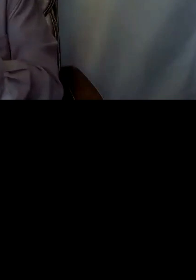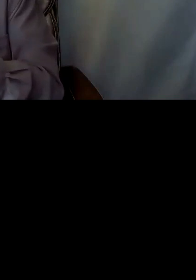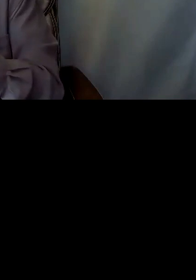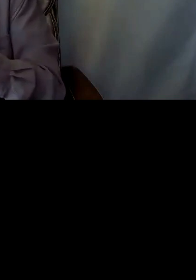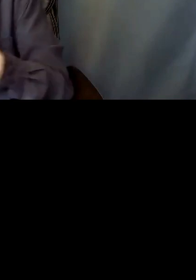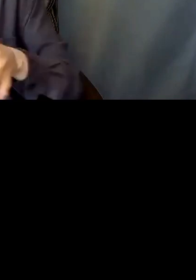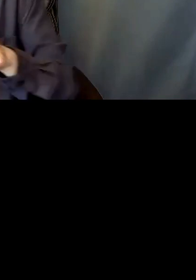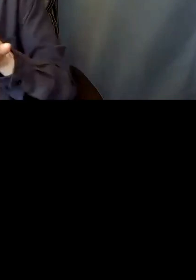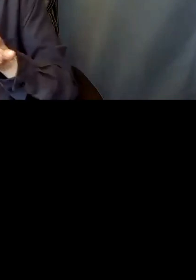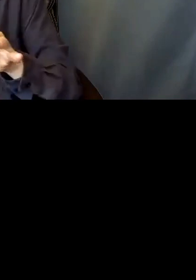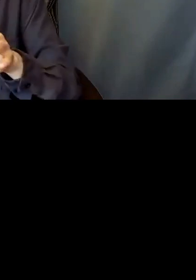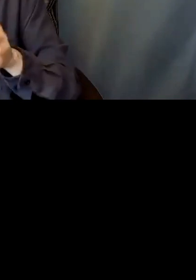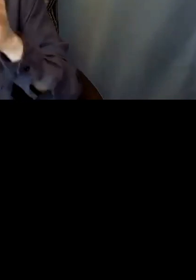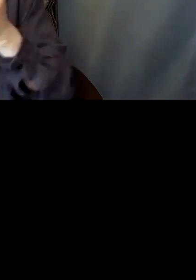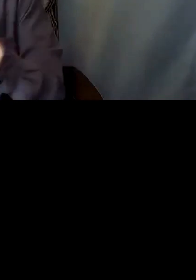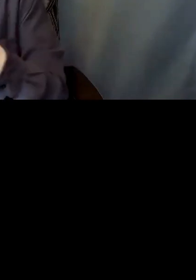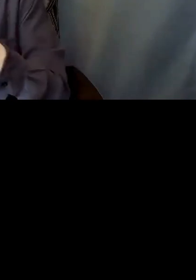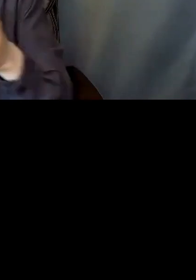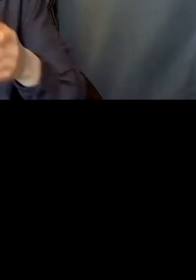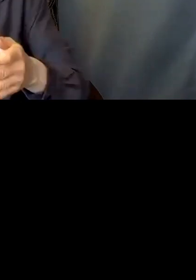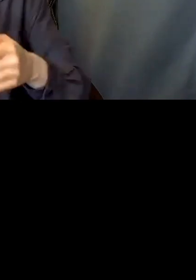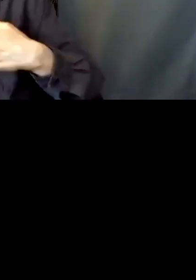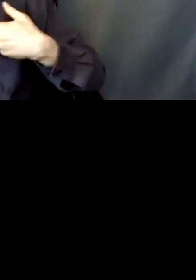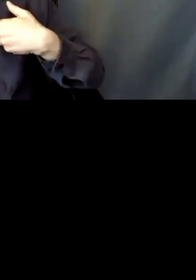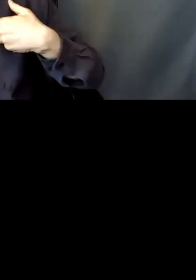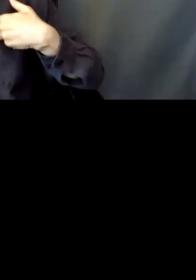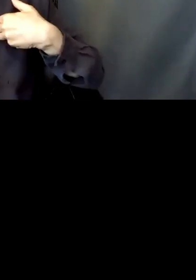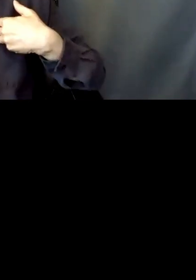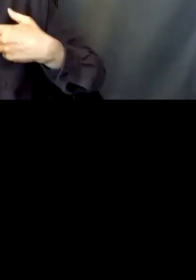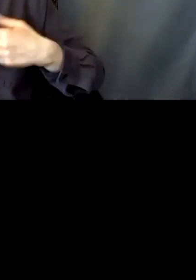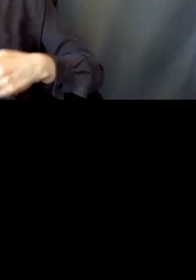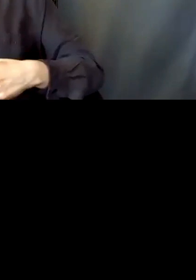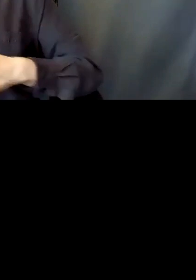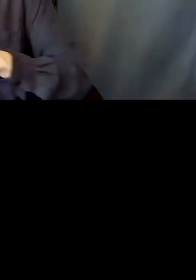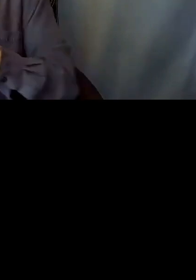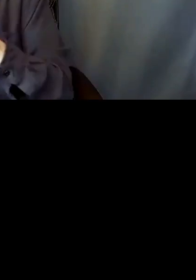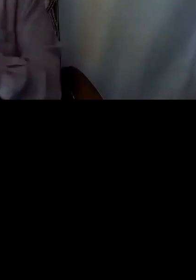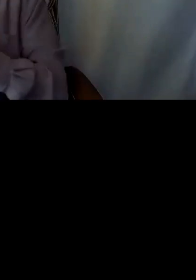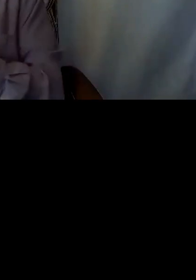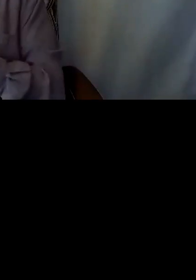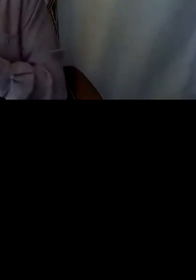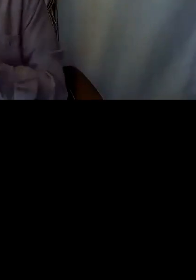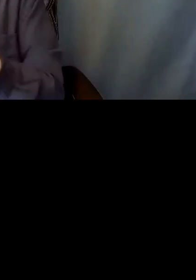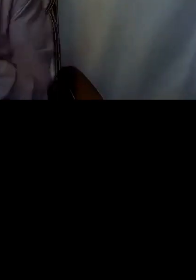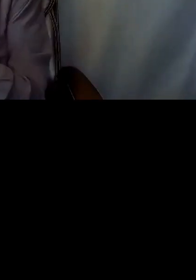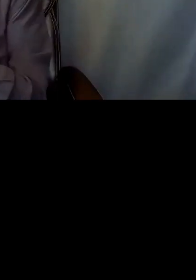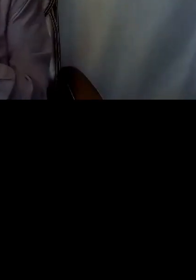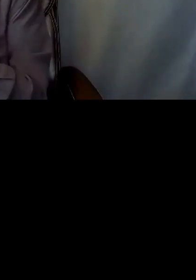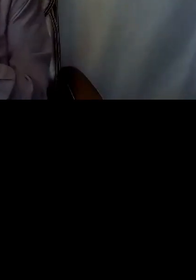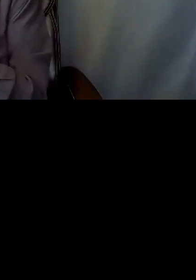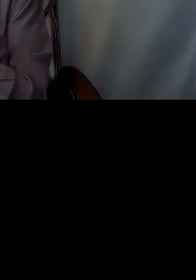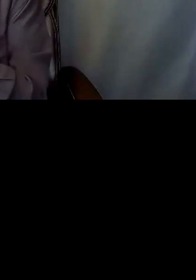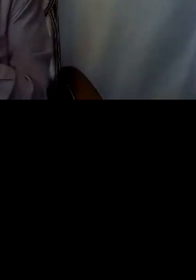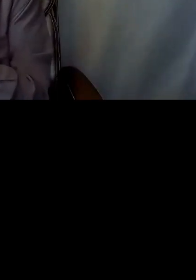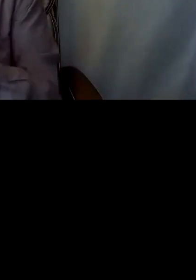own self-care and support. Years ago, one of the best things that Riley's therapist ever